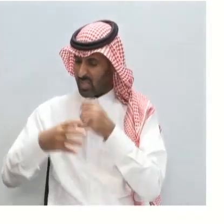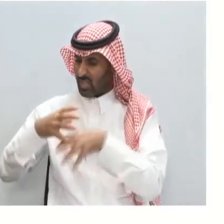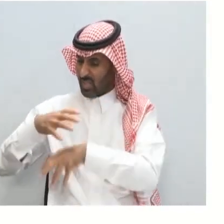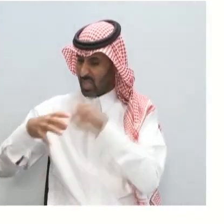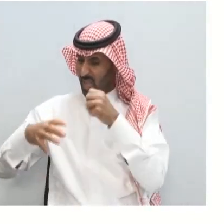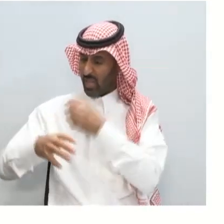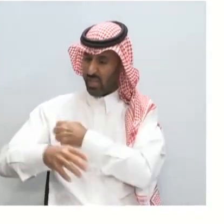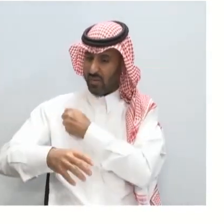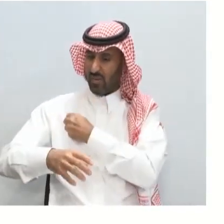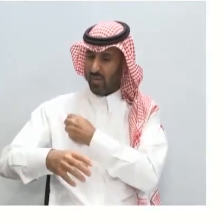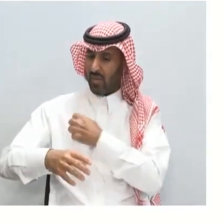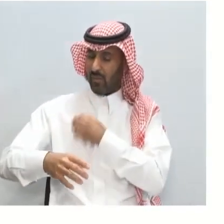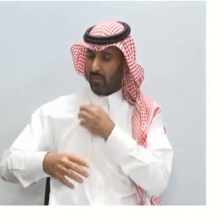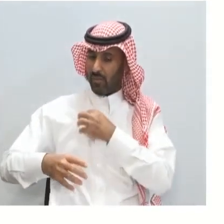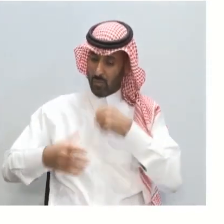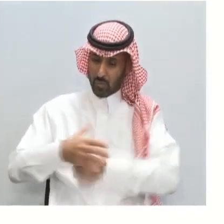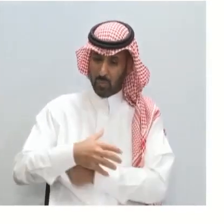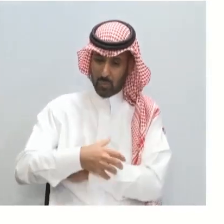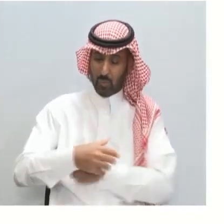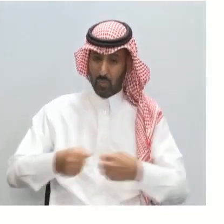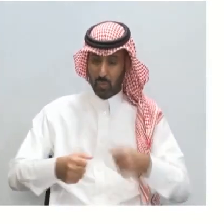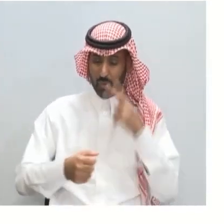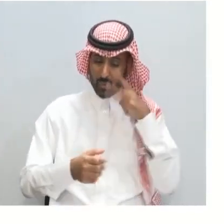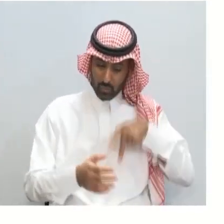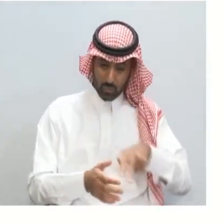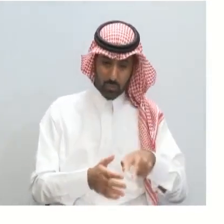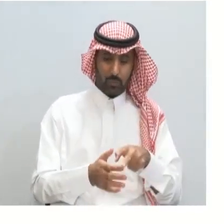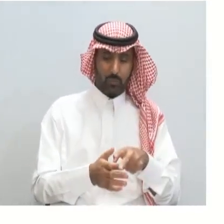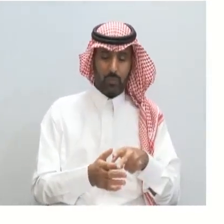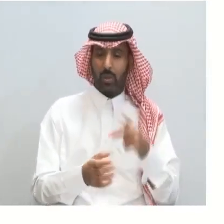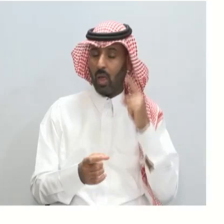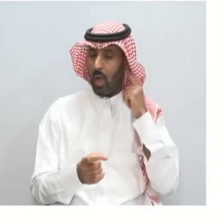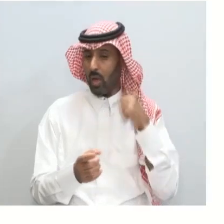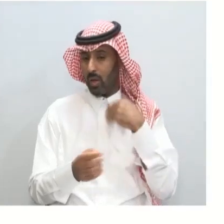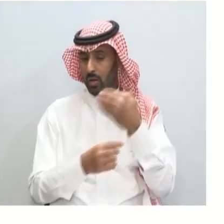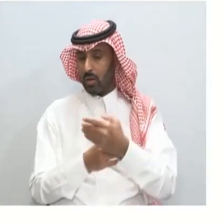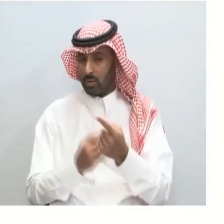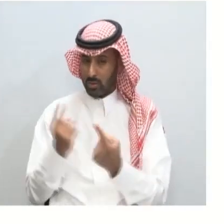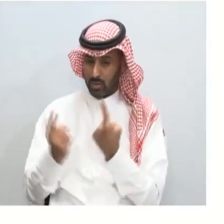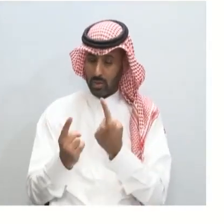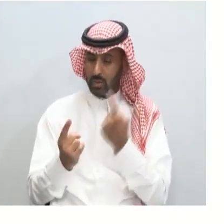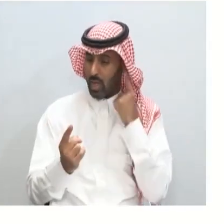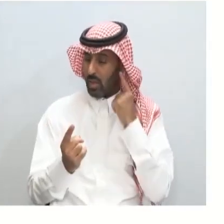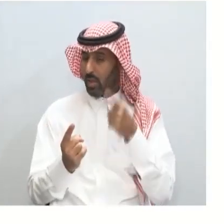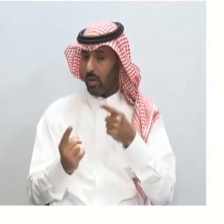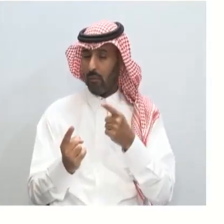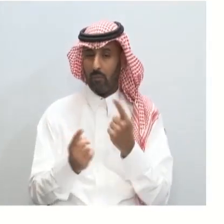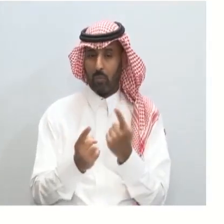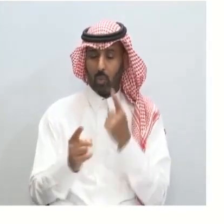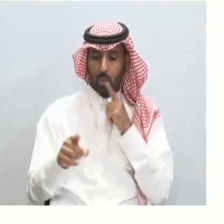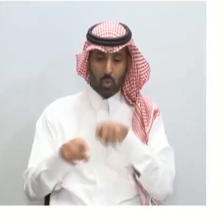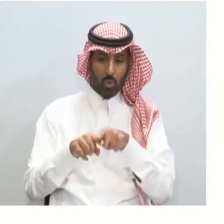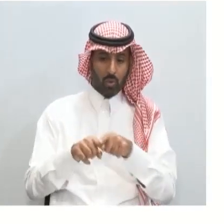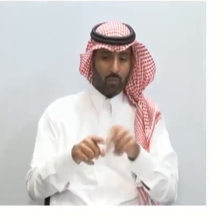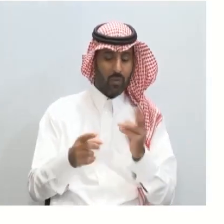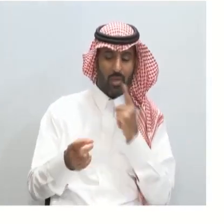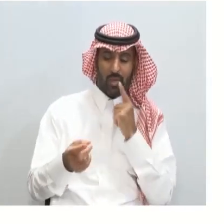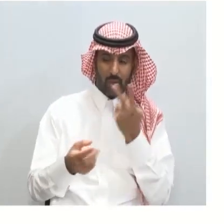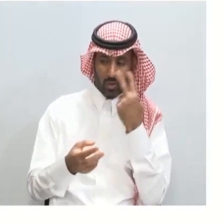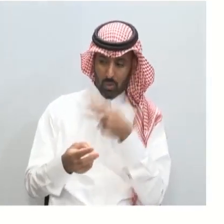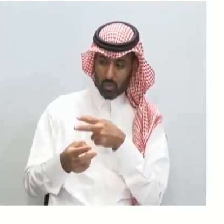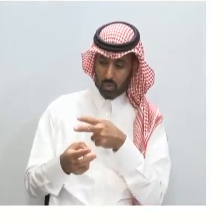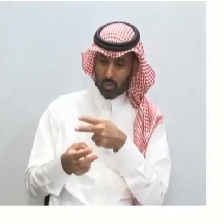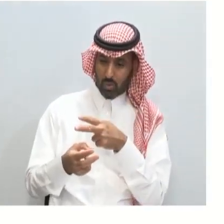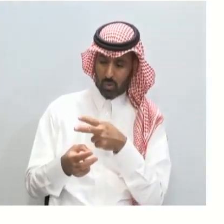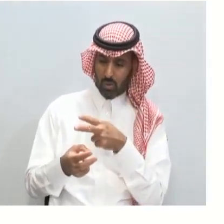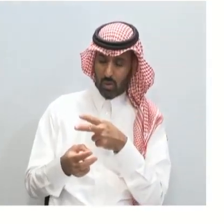from a store. So you're going to listen to a conversation between two friends that involves